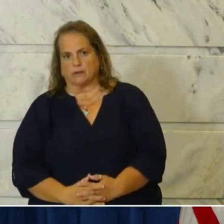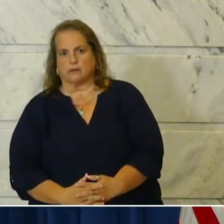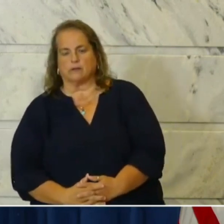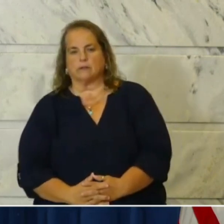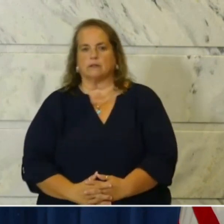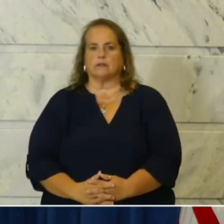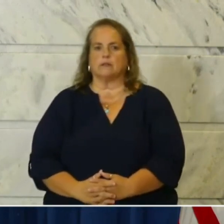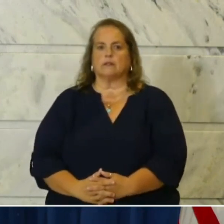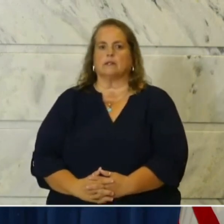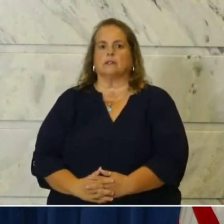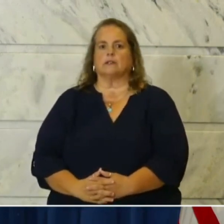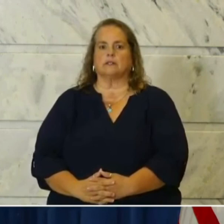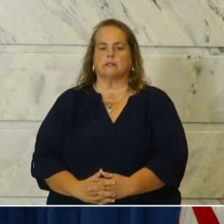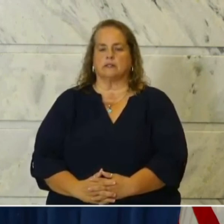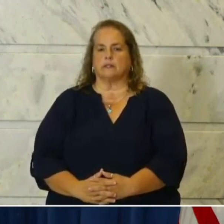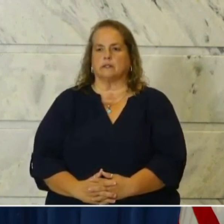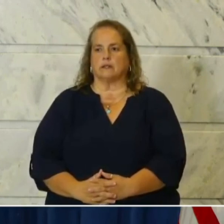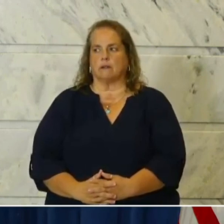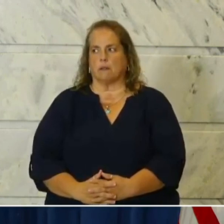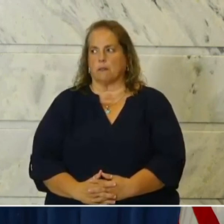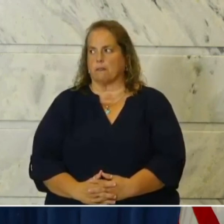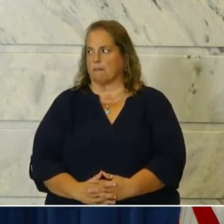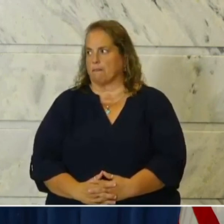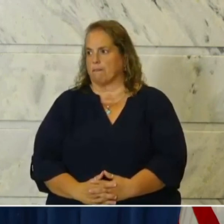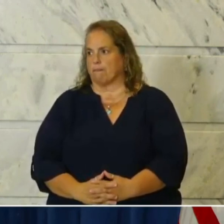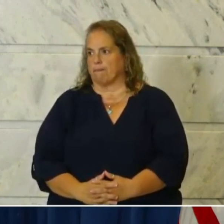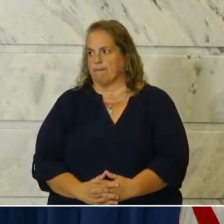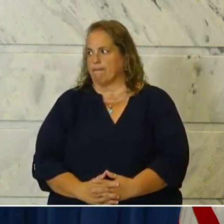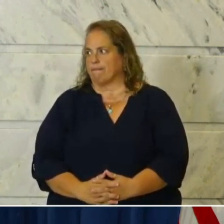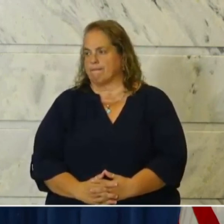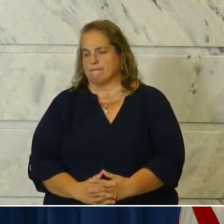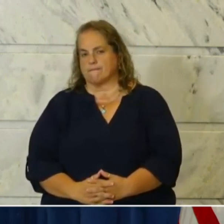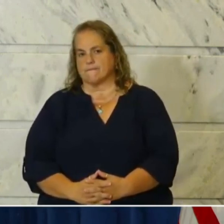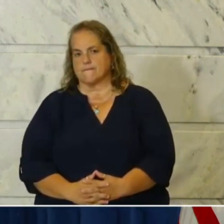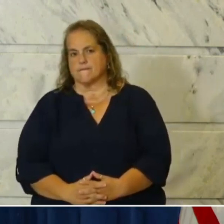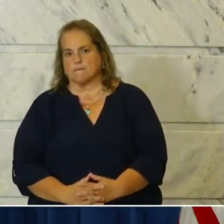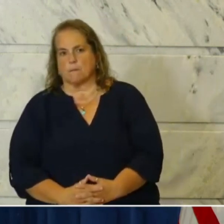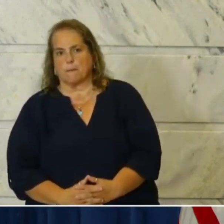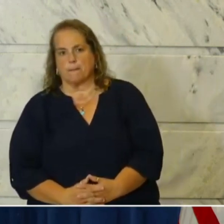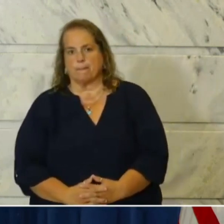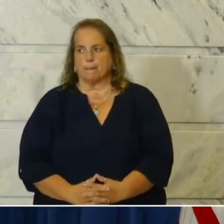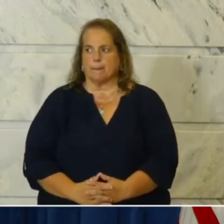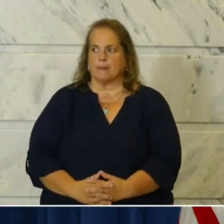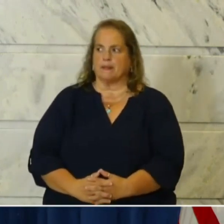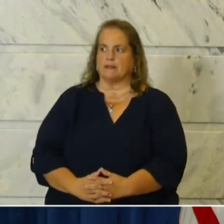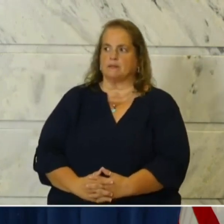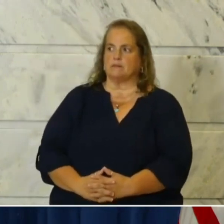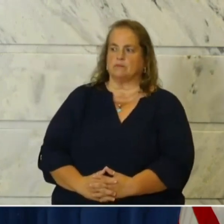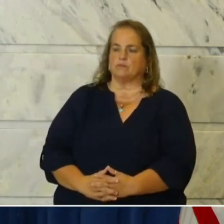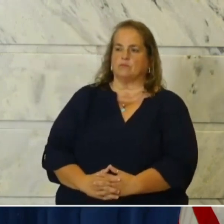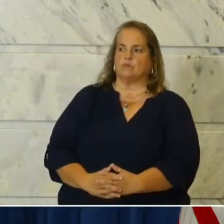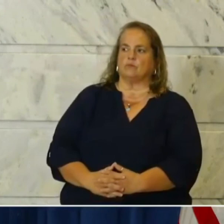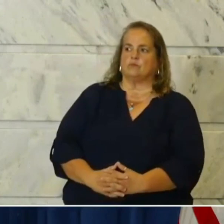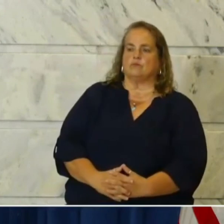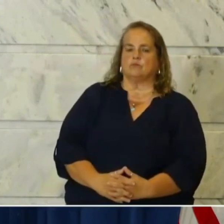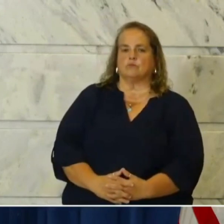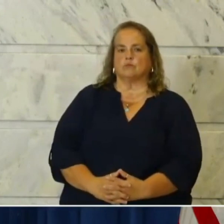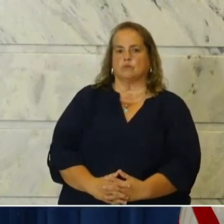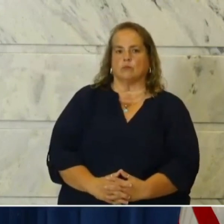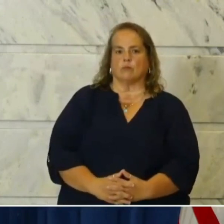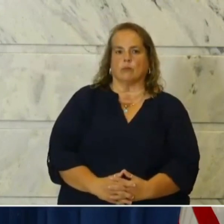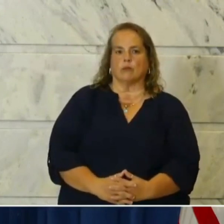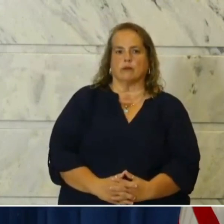leveling off. And you also talk about staying vigilant. Do you envision that staying vigilant to